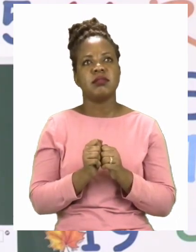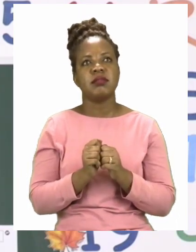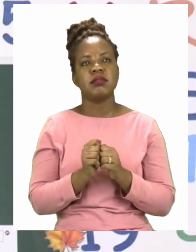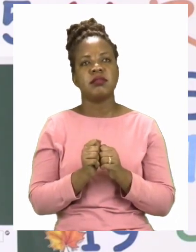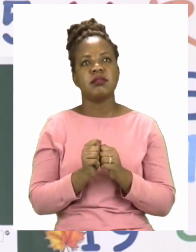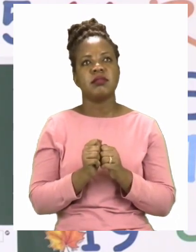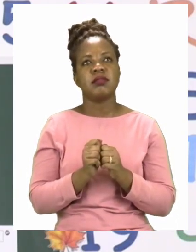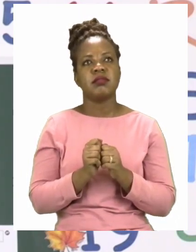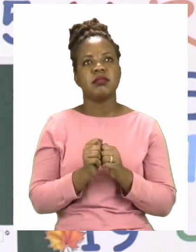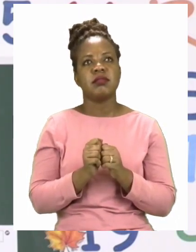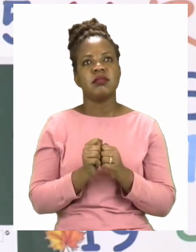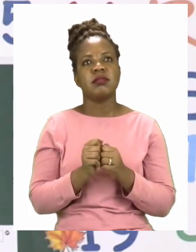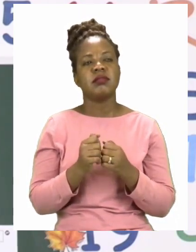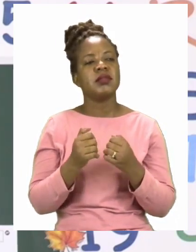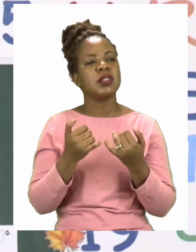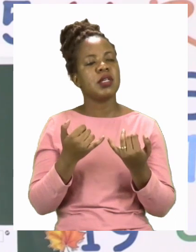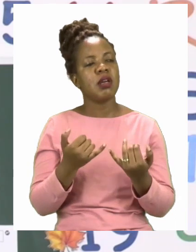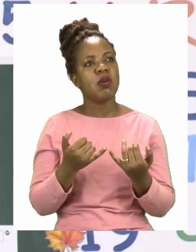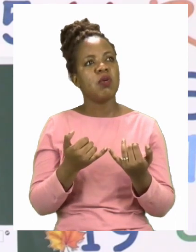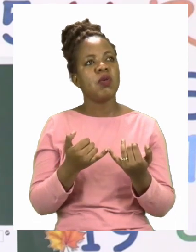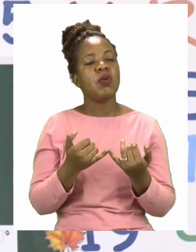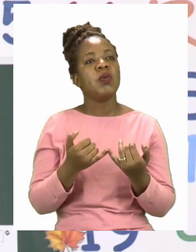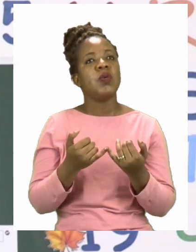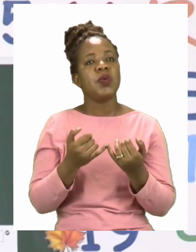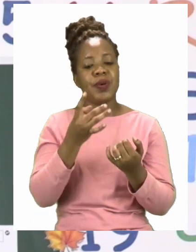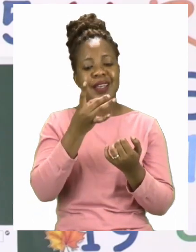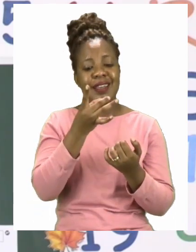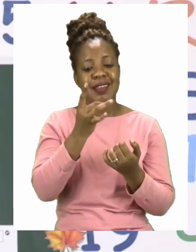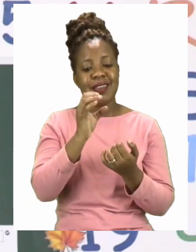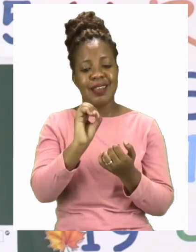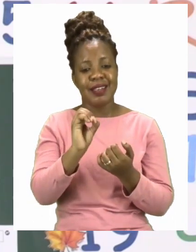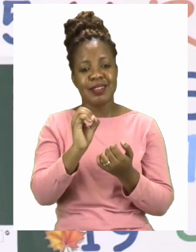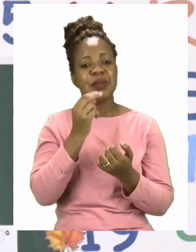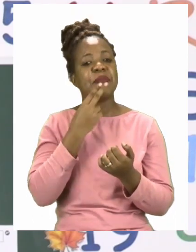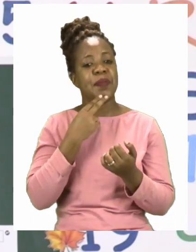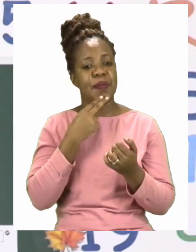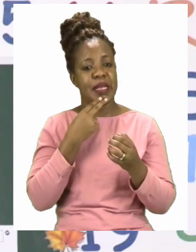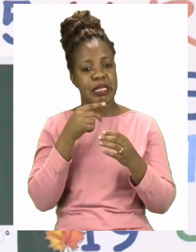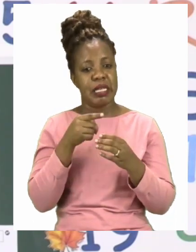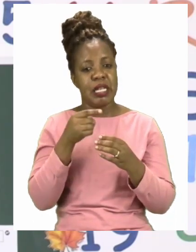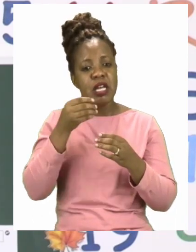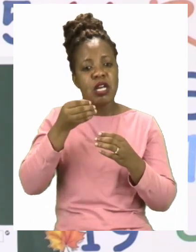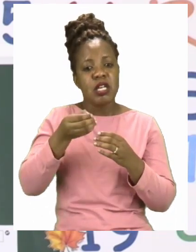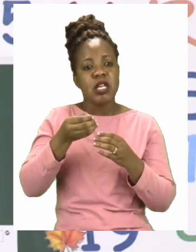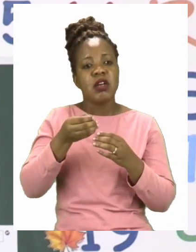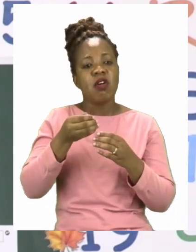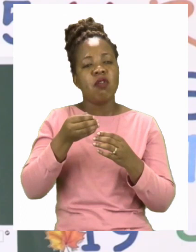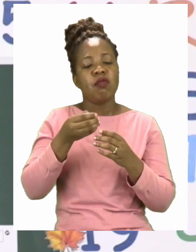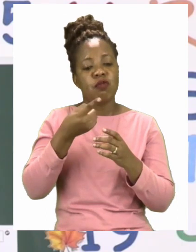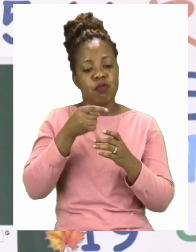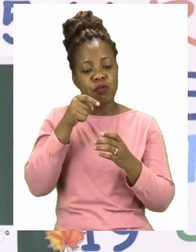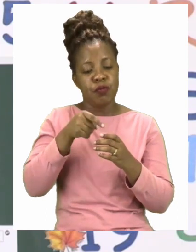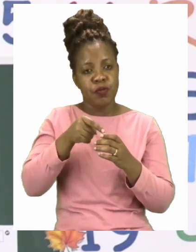but we are told that Mario gave 6 to his brother. So now